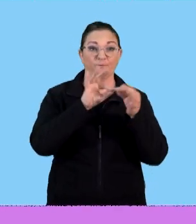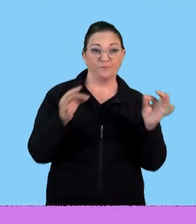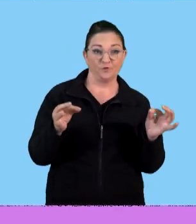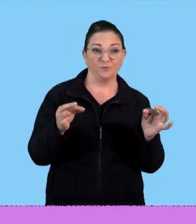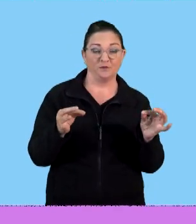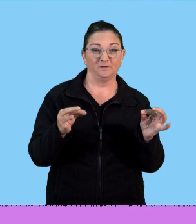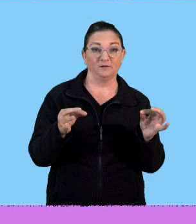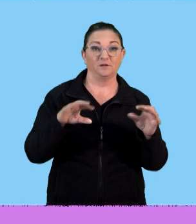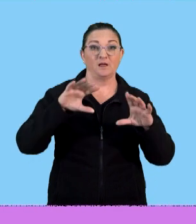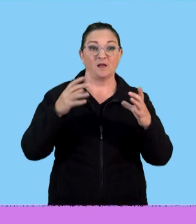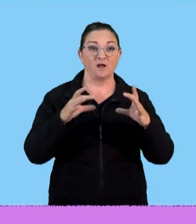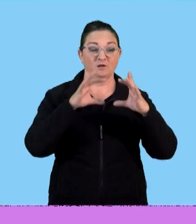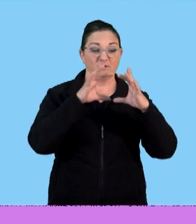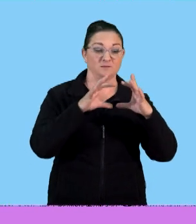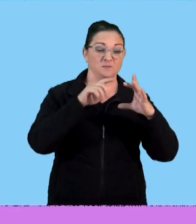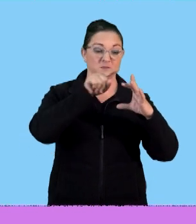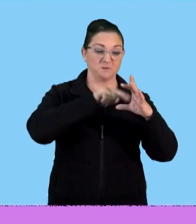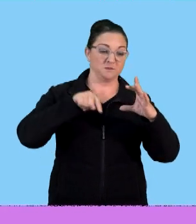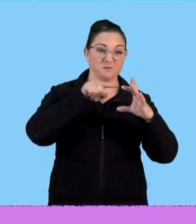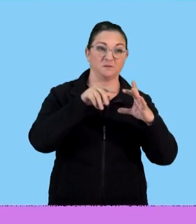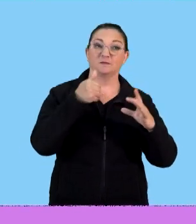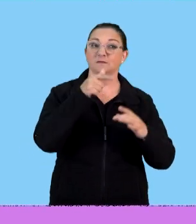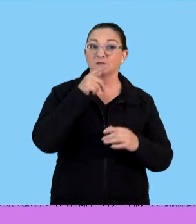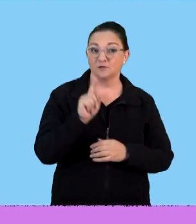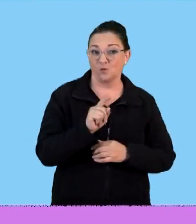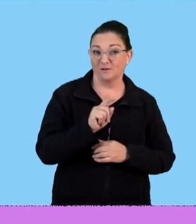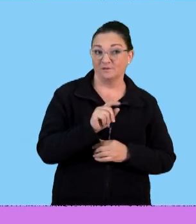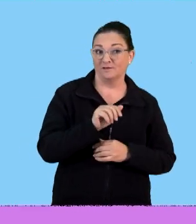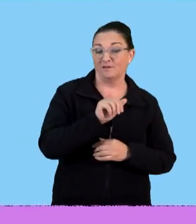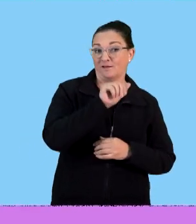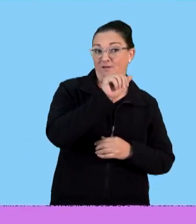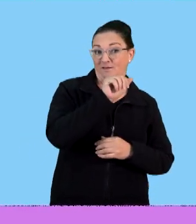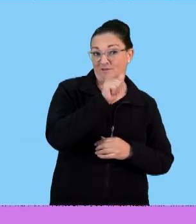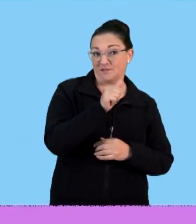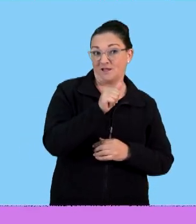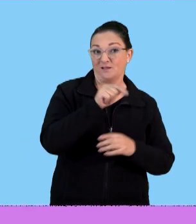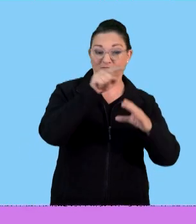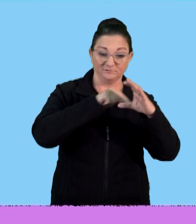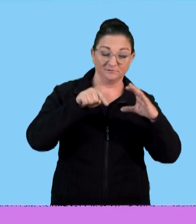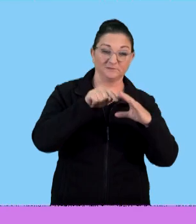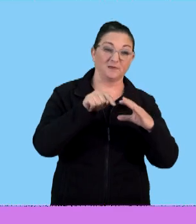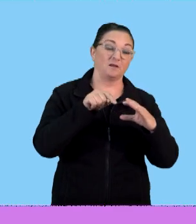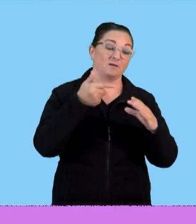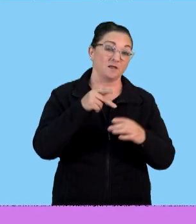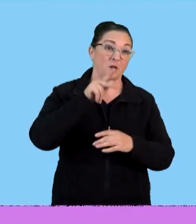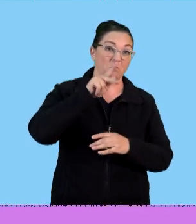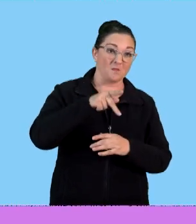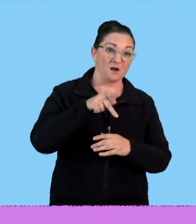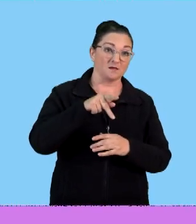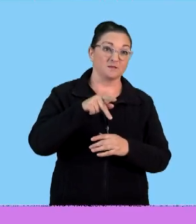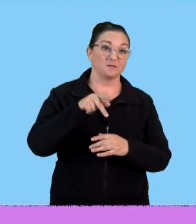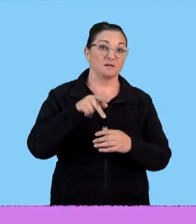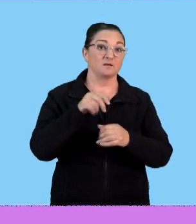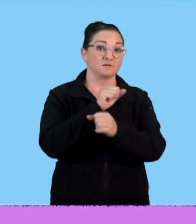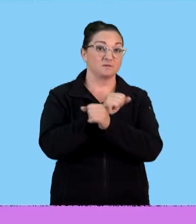calculating circumference, right? Is it A, where we say circumference equals pi times radius squared,